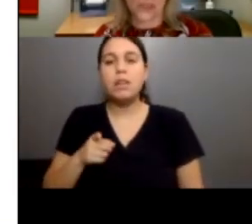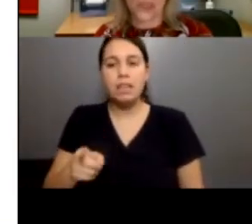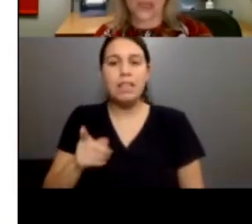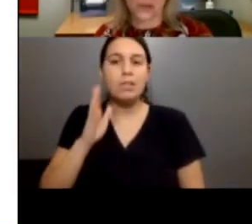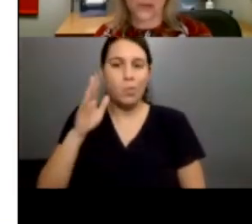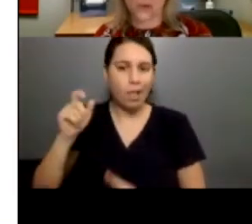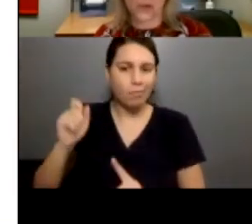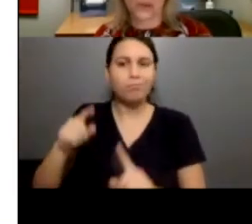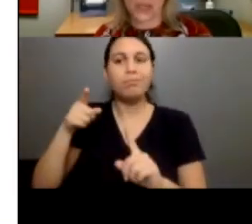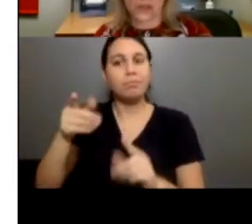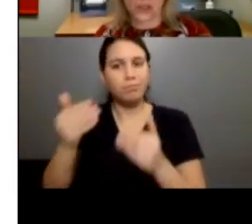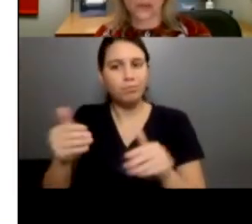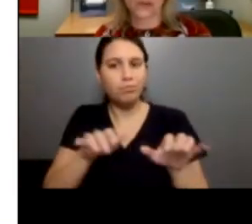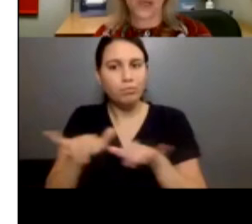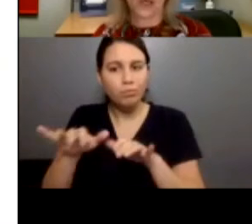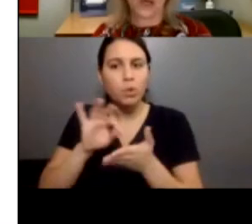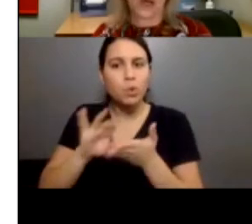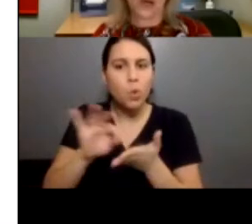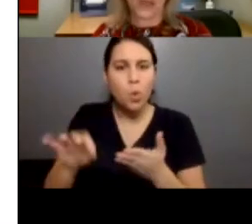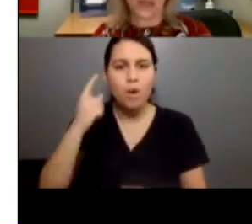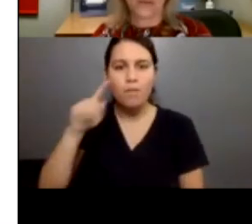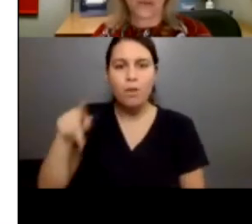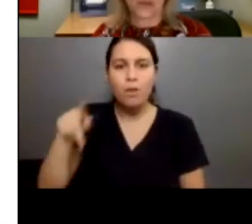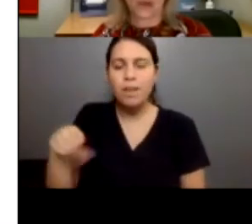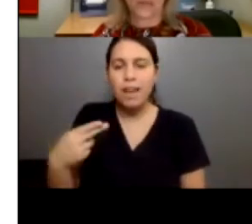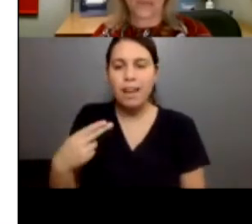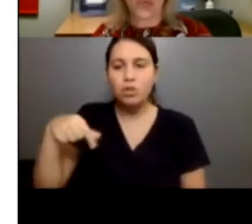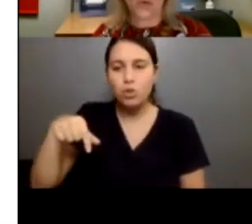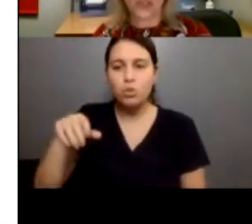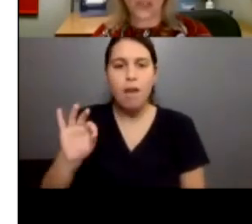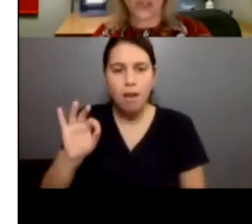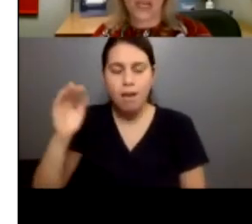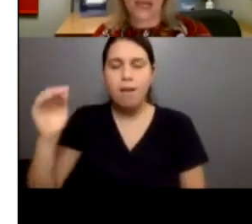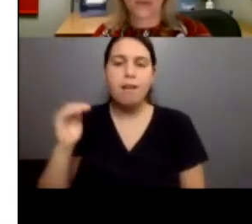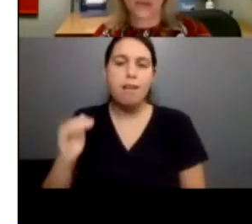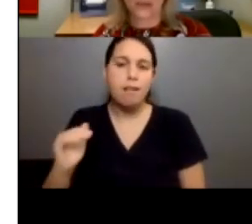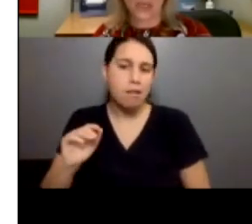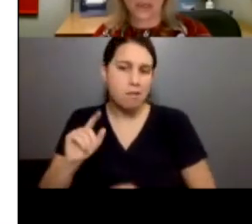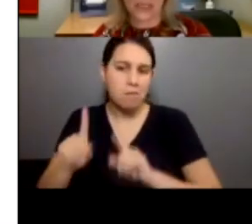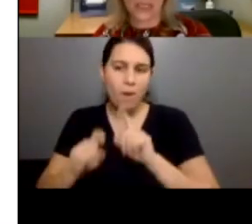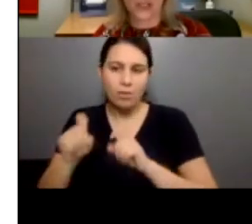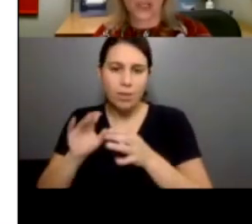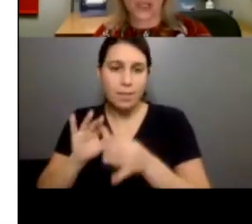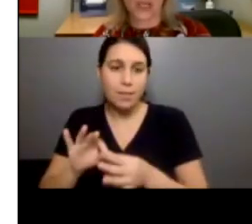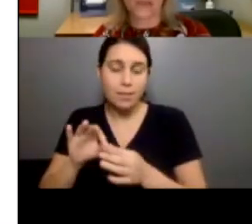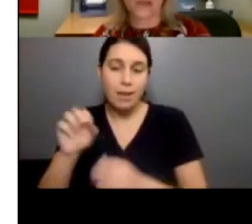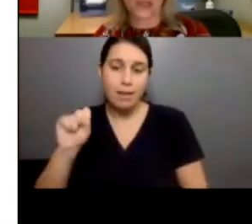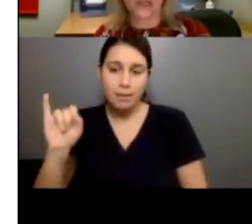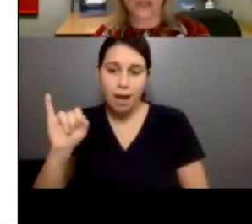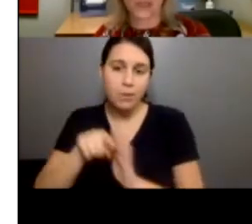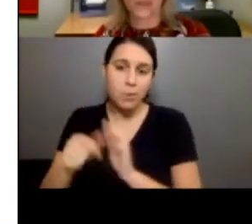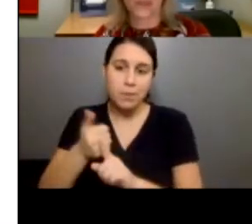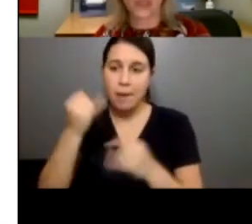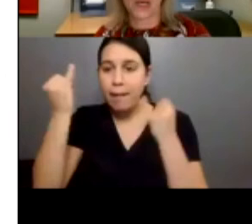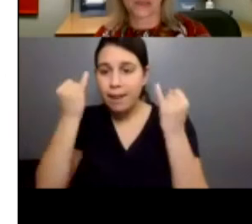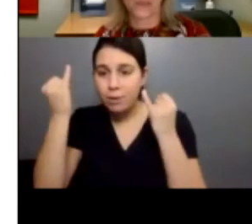the person to enter the score on the PHQ. It gives questions to ask about suicidal ideation, and there's a list